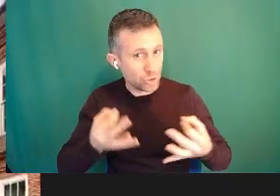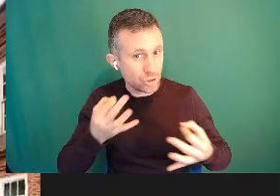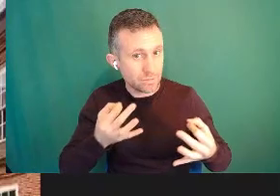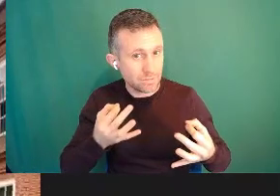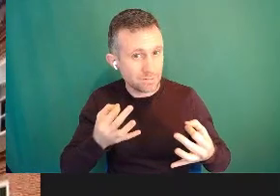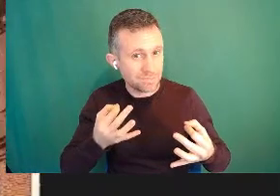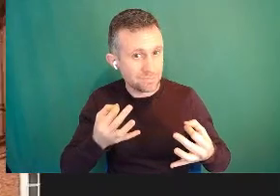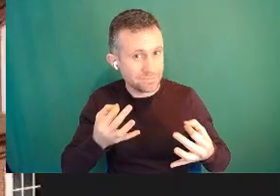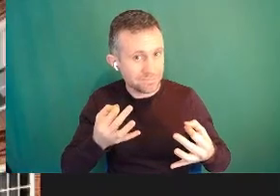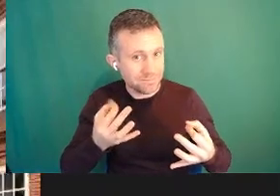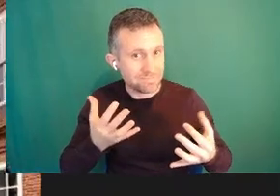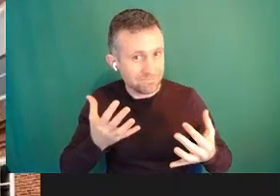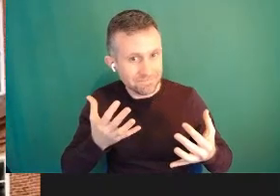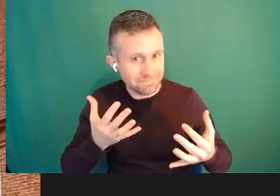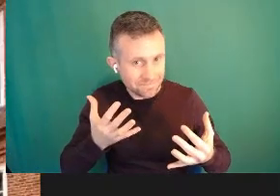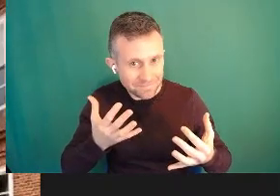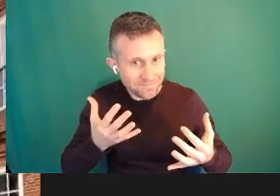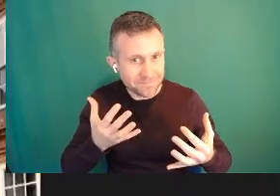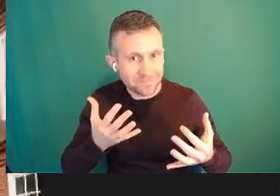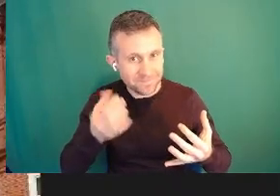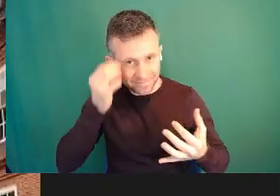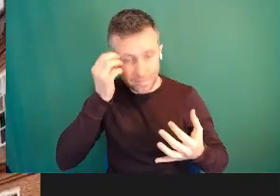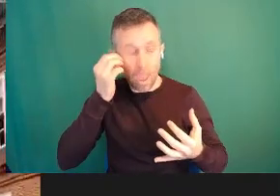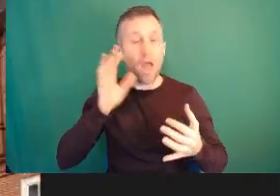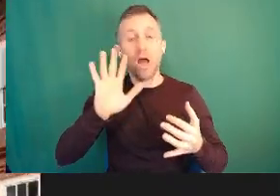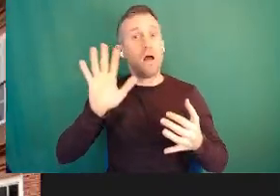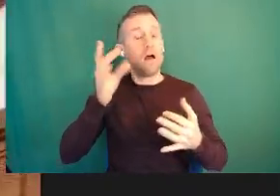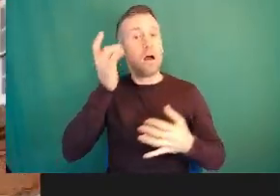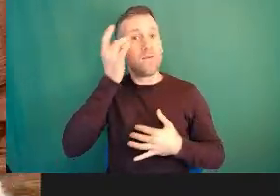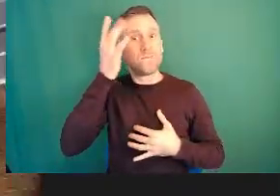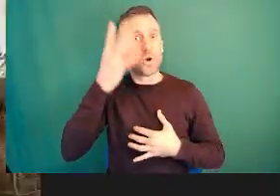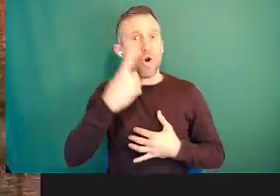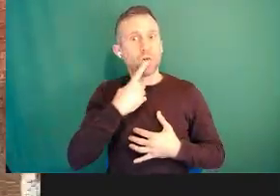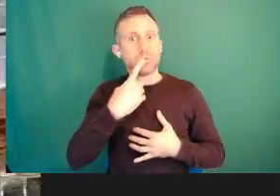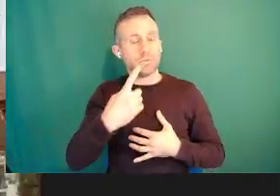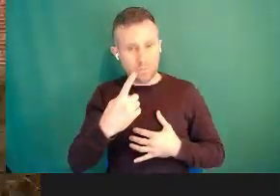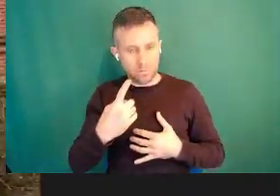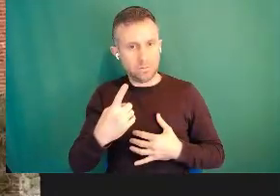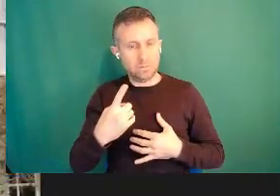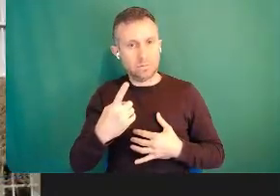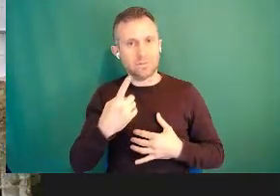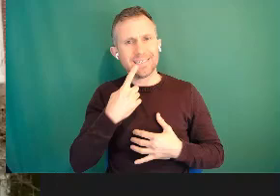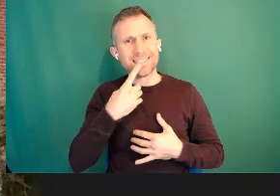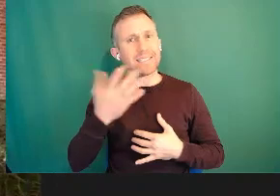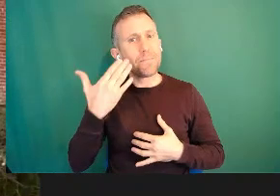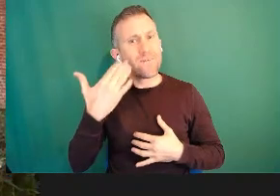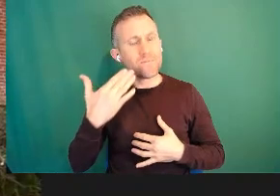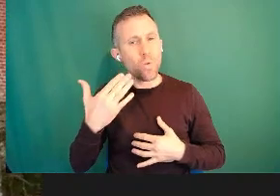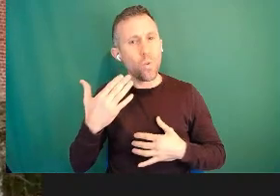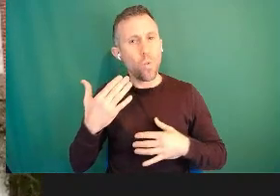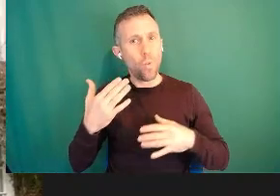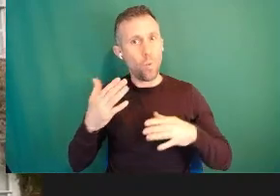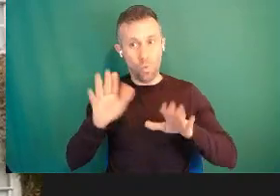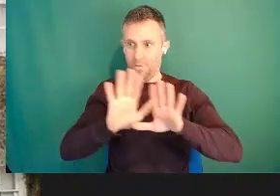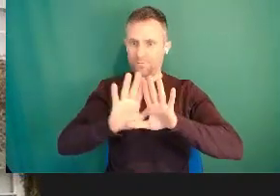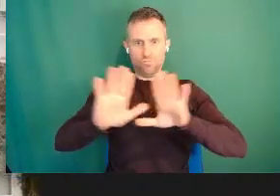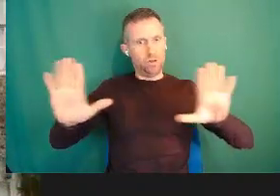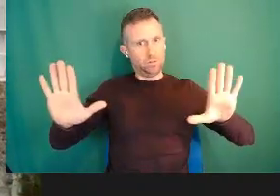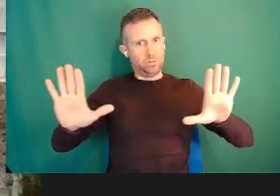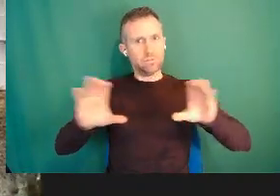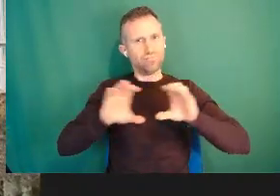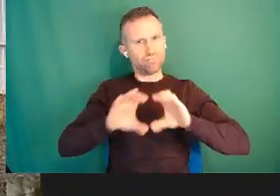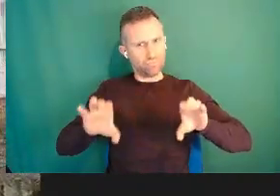So I should mention, I mentioned it's a timber frame building and it's hidden by this beautiful red brick facade. Bamber called it a glorious sham.